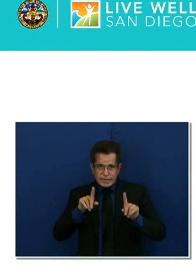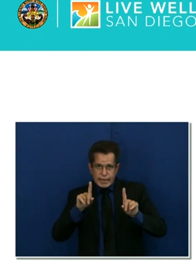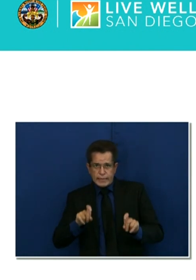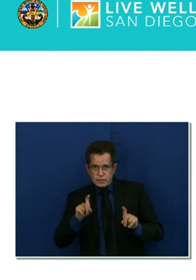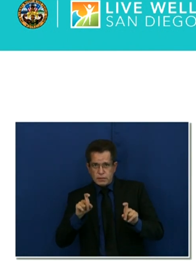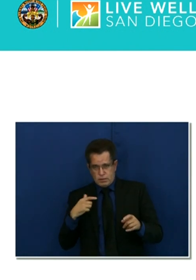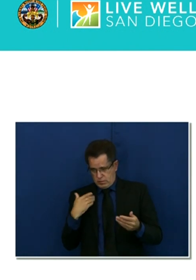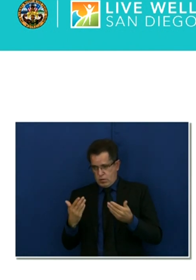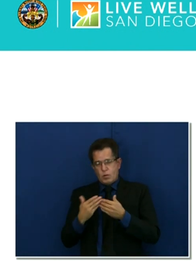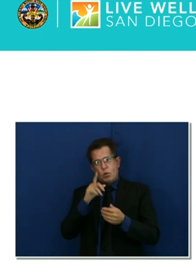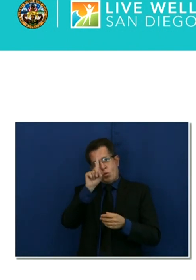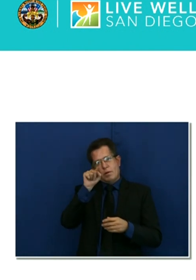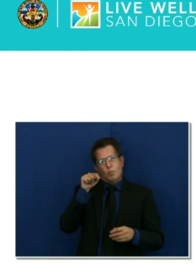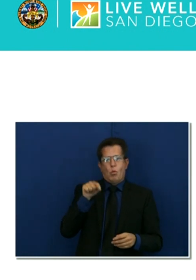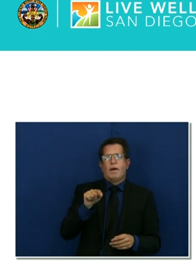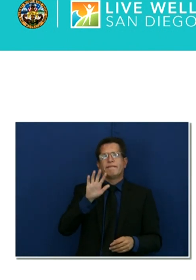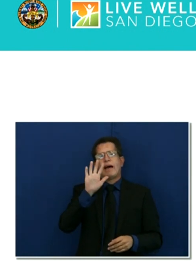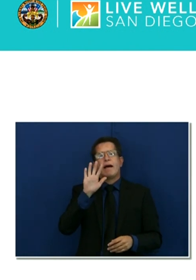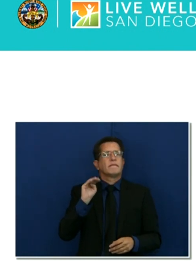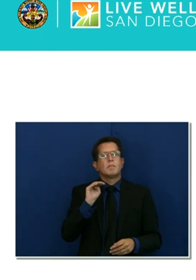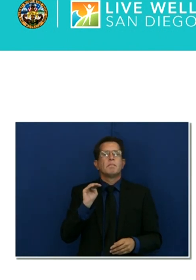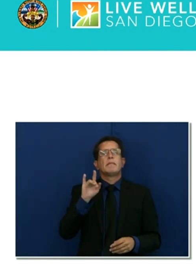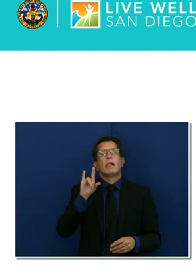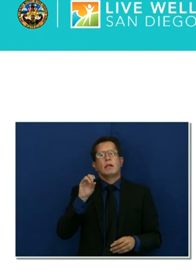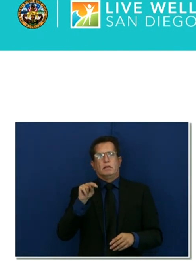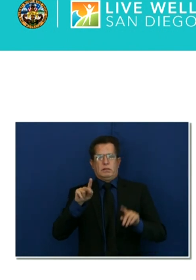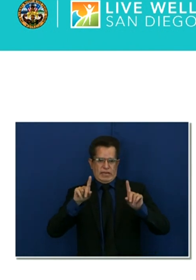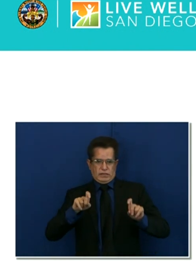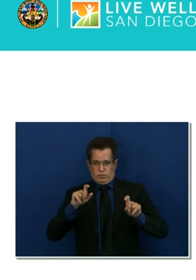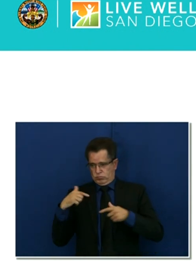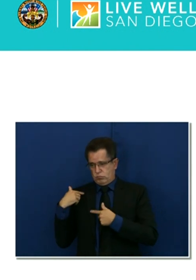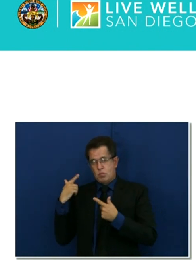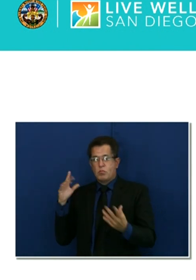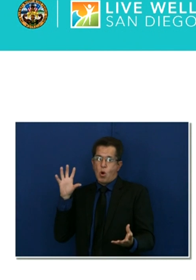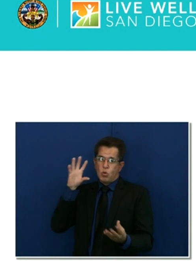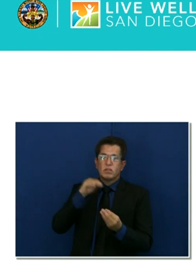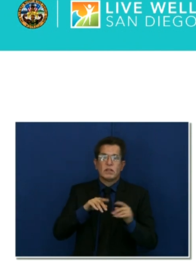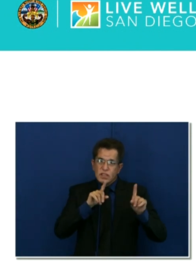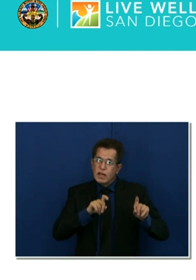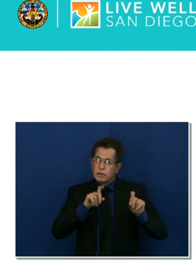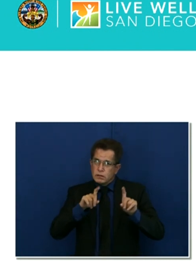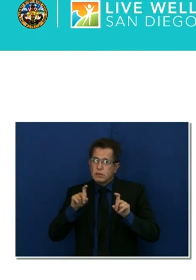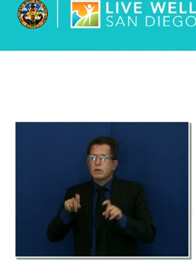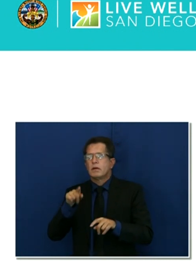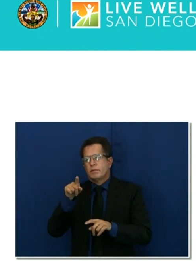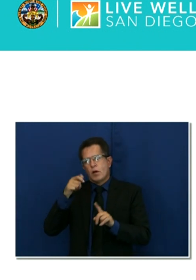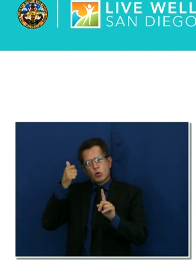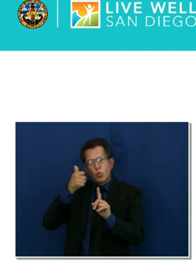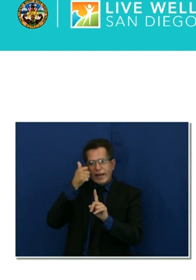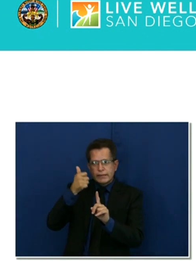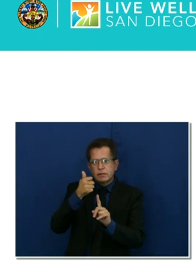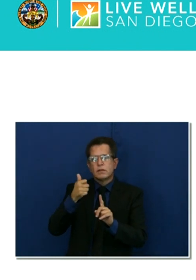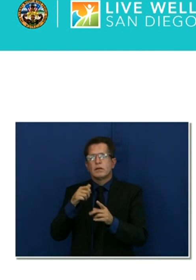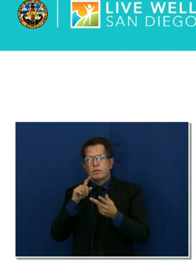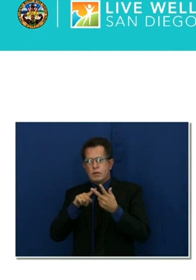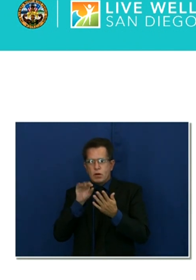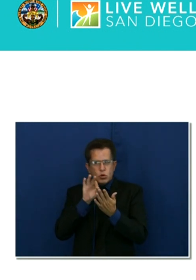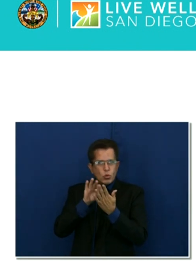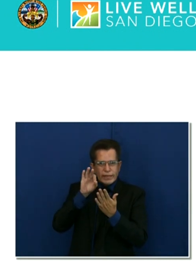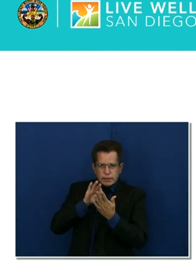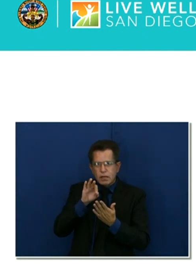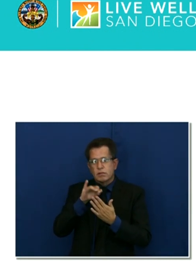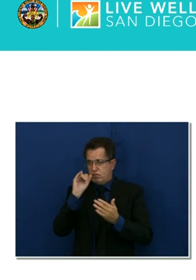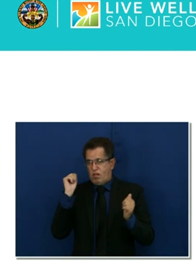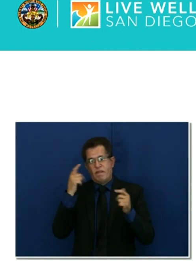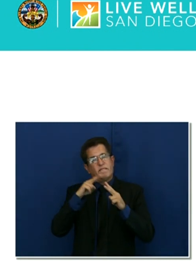be more than 1.5 million tests reported. Contact tracing, case investigation, and treatment efforts all